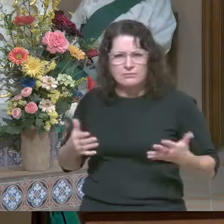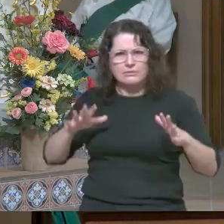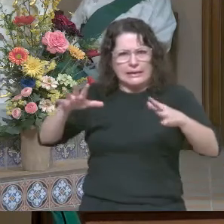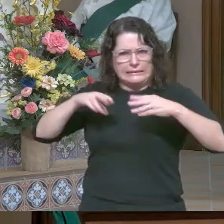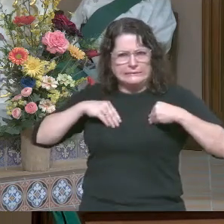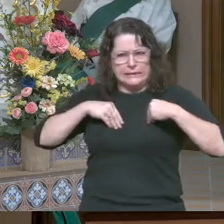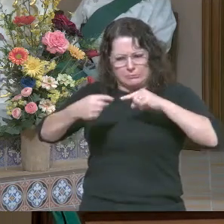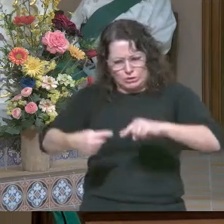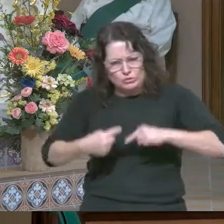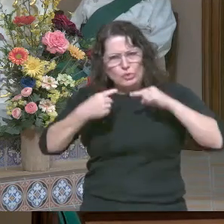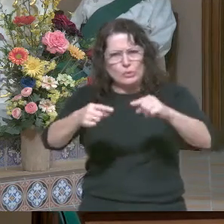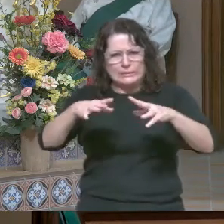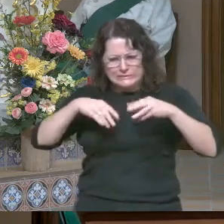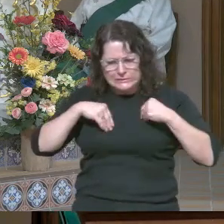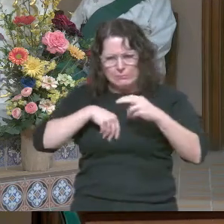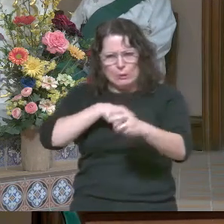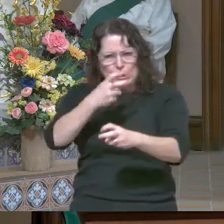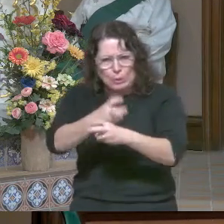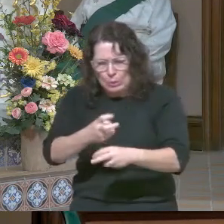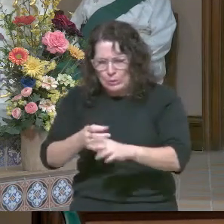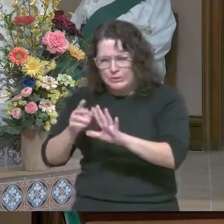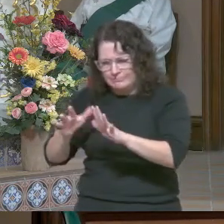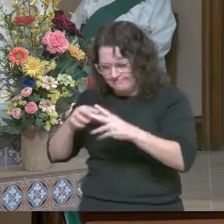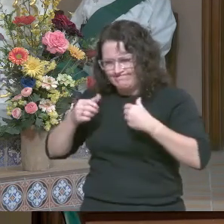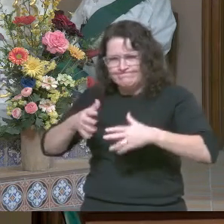that, and to follow.